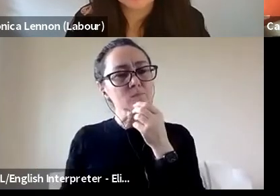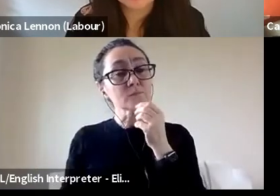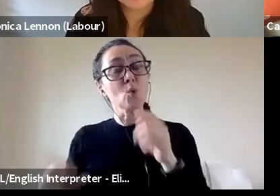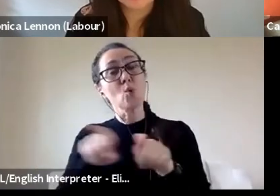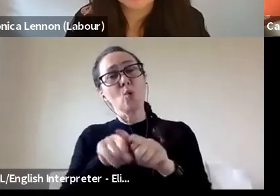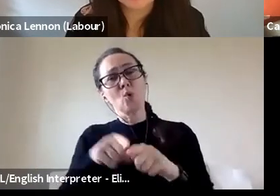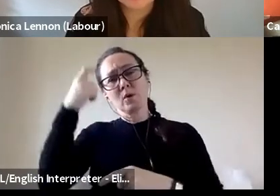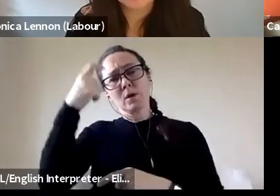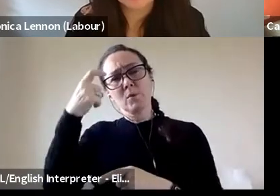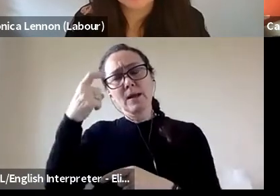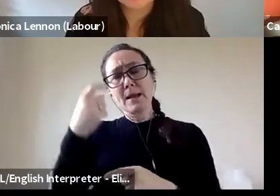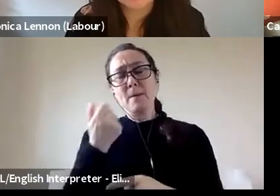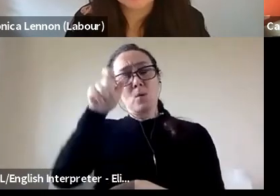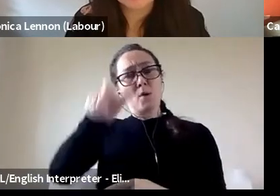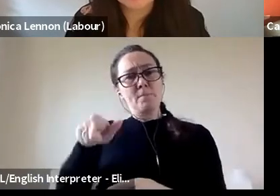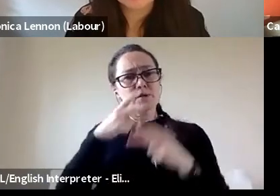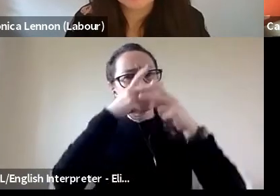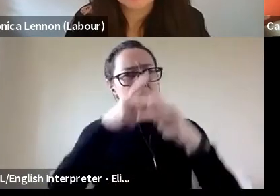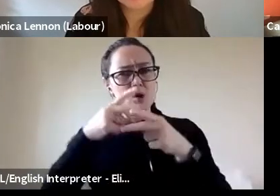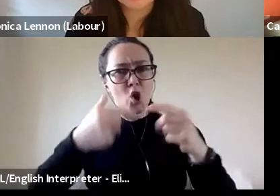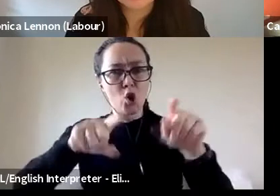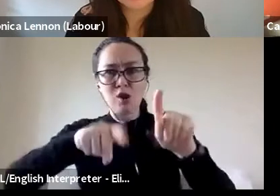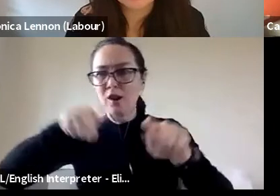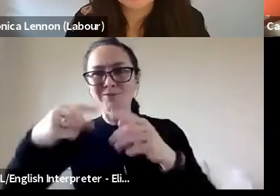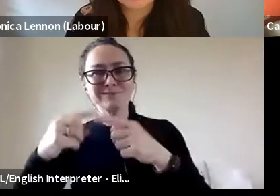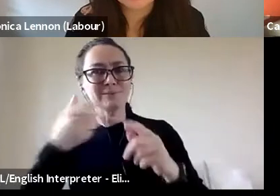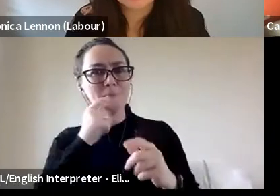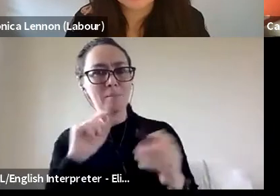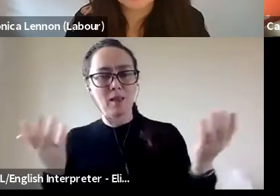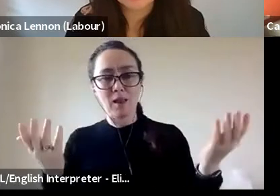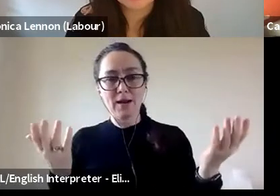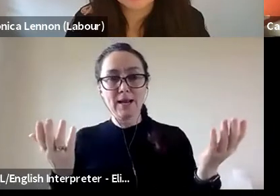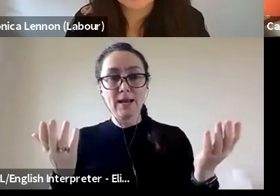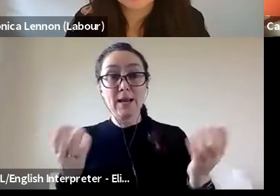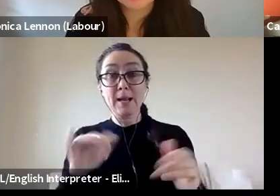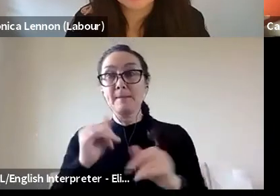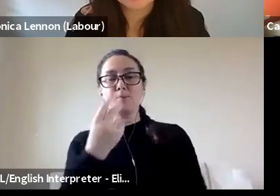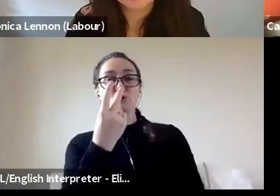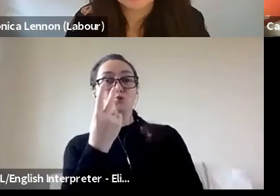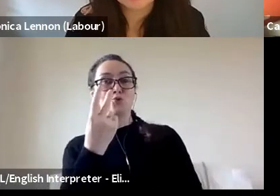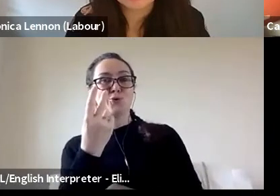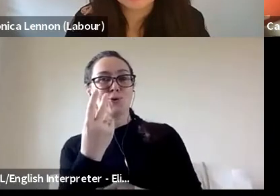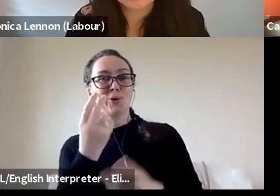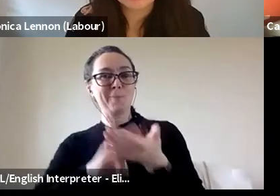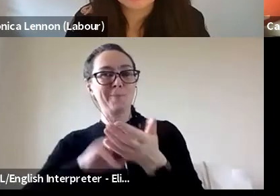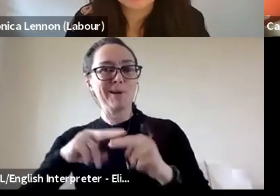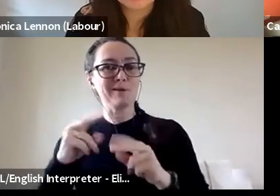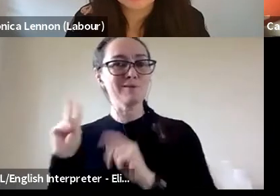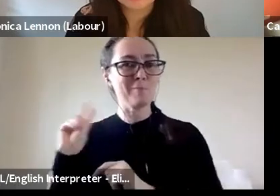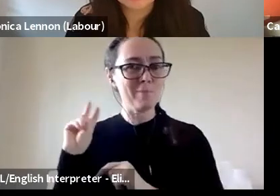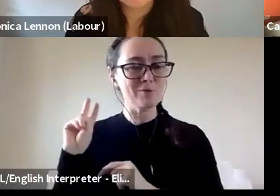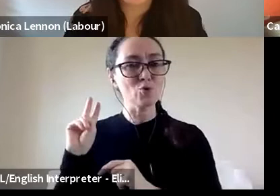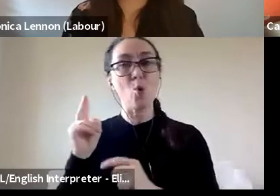for multiple people who maybe are caring for 2 parents or a grandparent and a parent